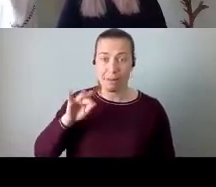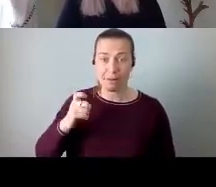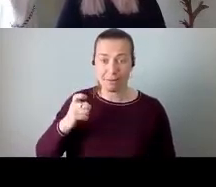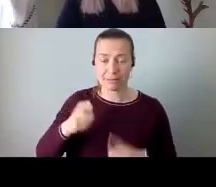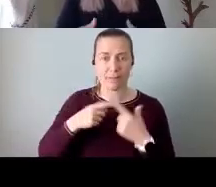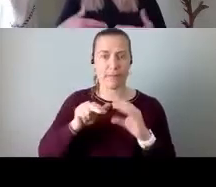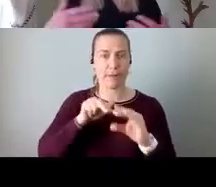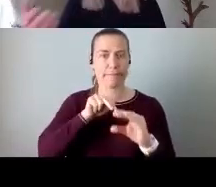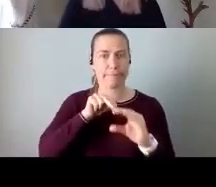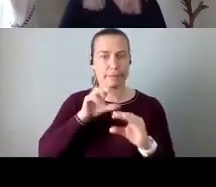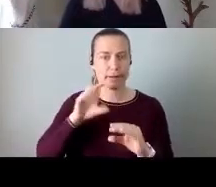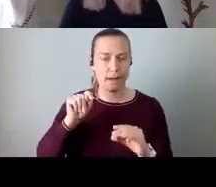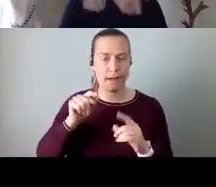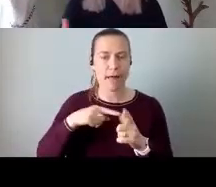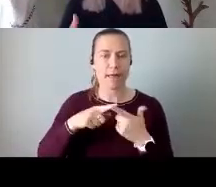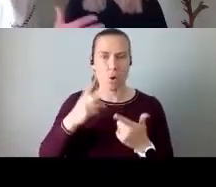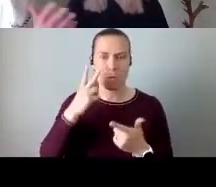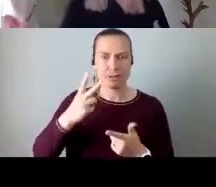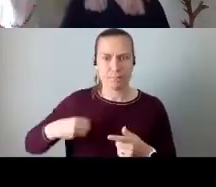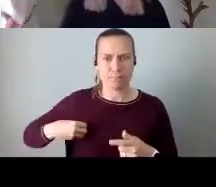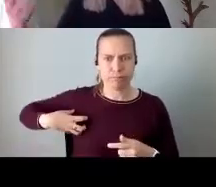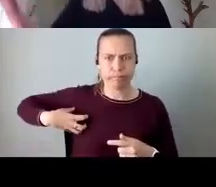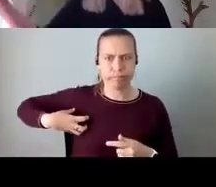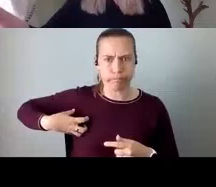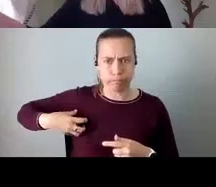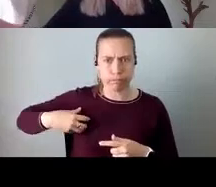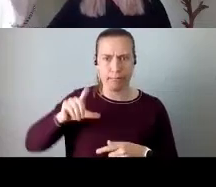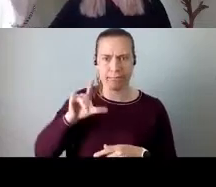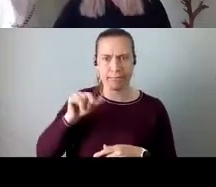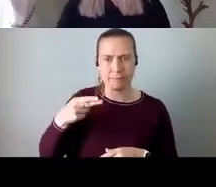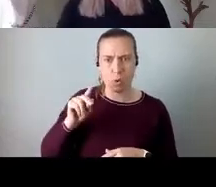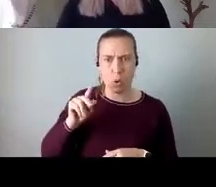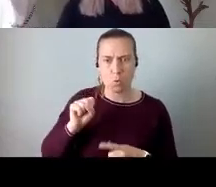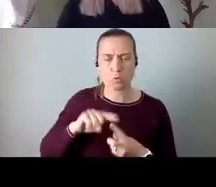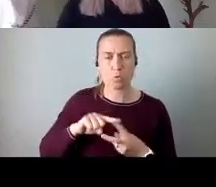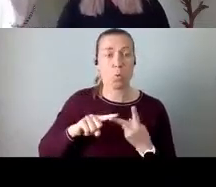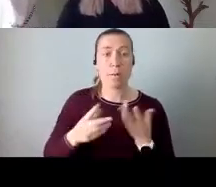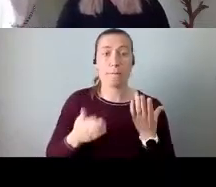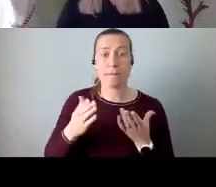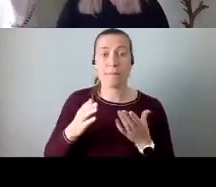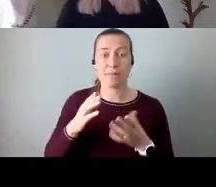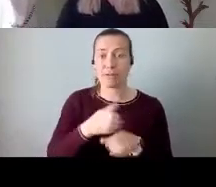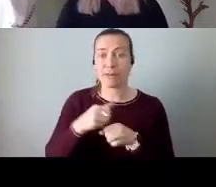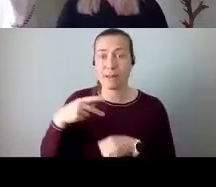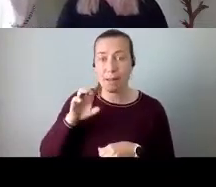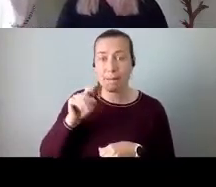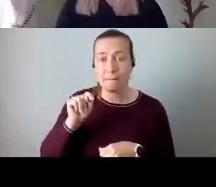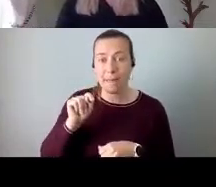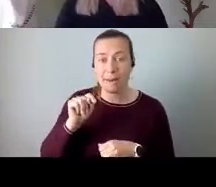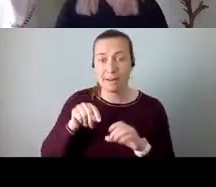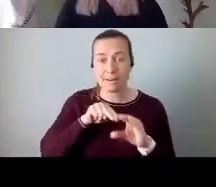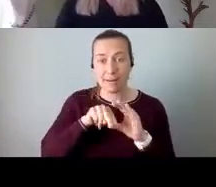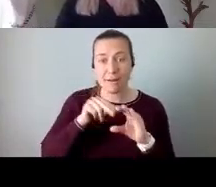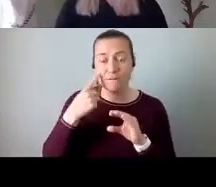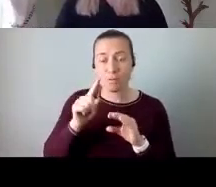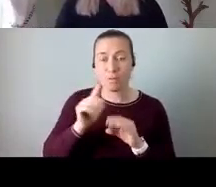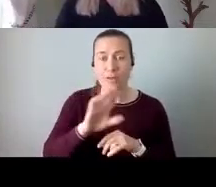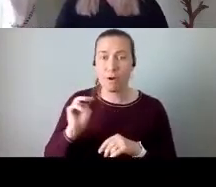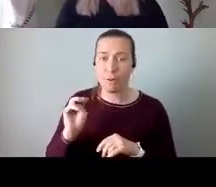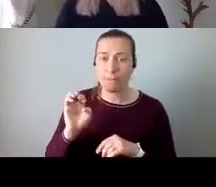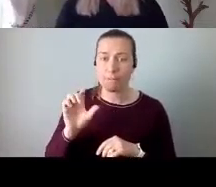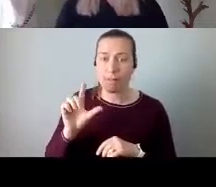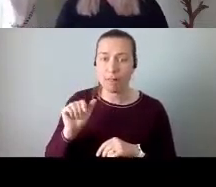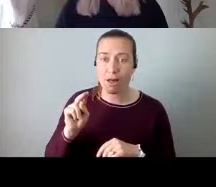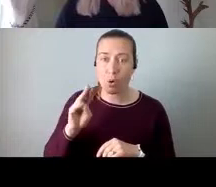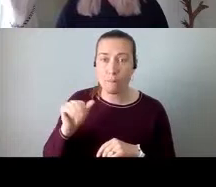armpit, or they're getting a PET scan for evaluation of their melanoma. And so we have to have an approach to